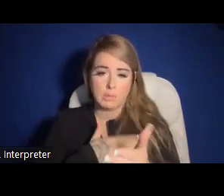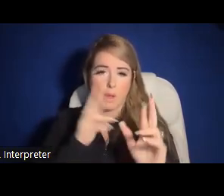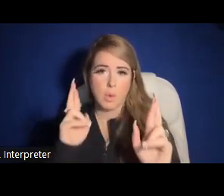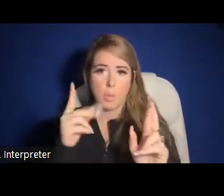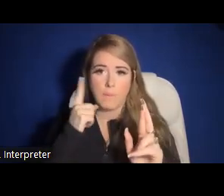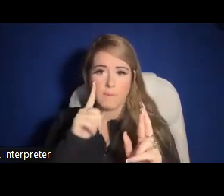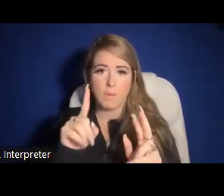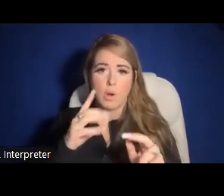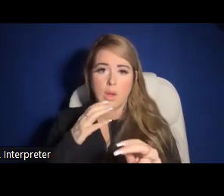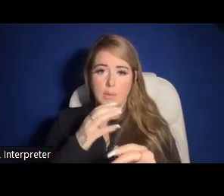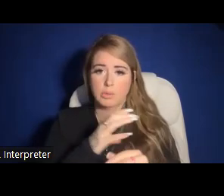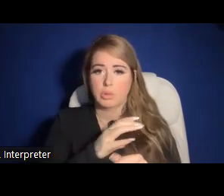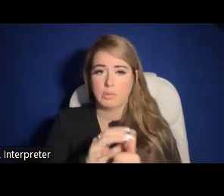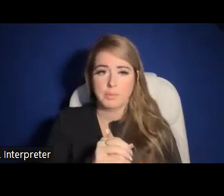Seth?